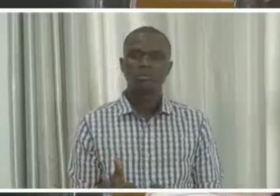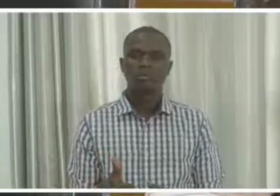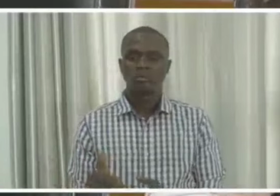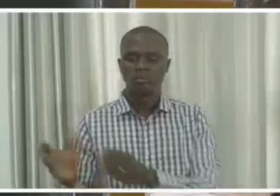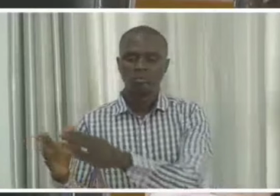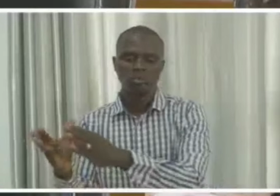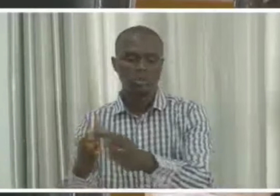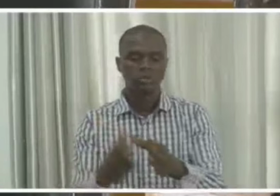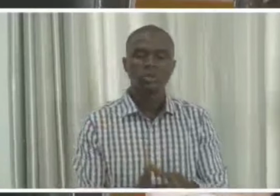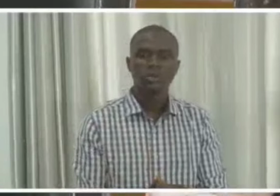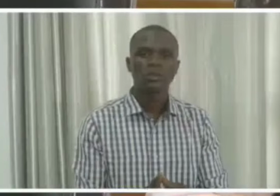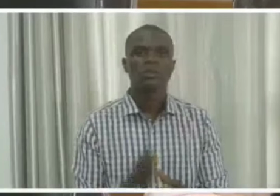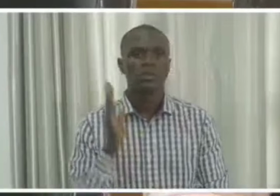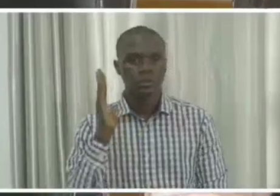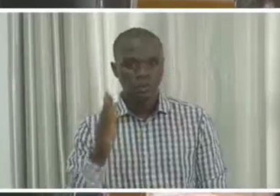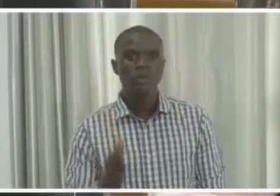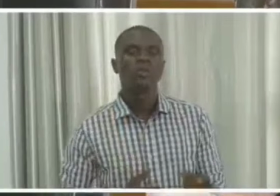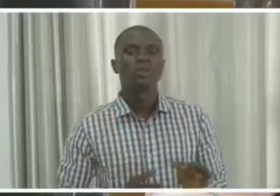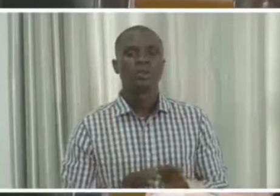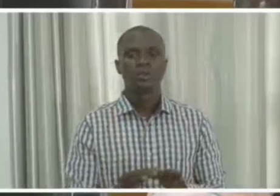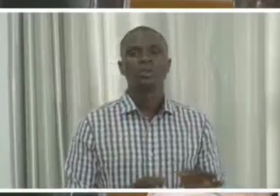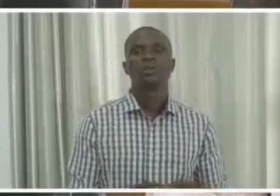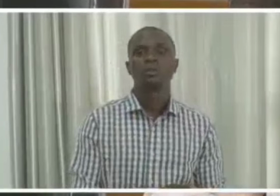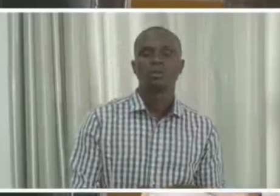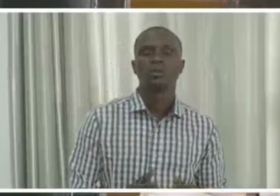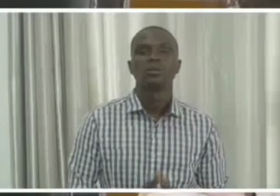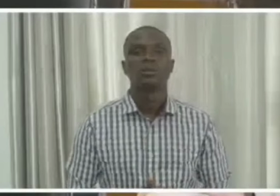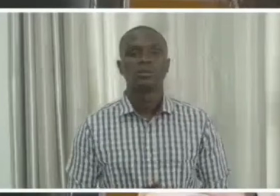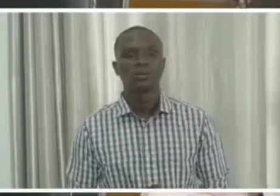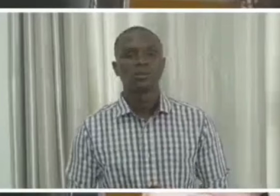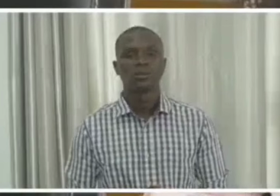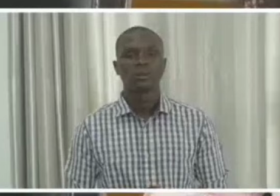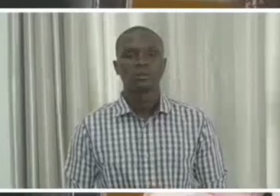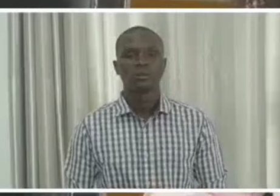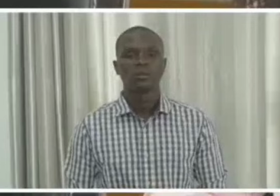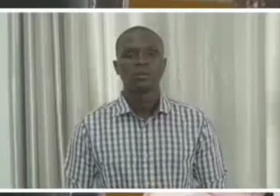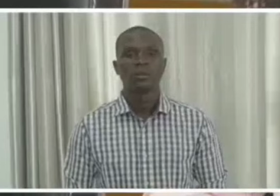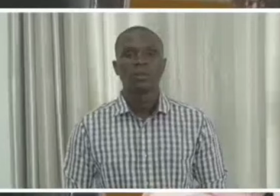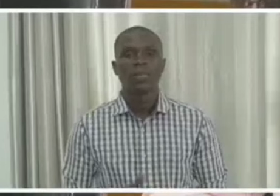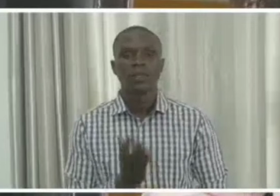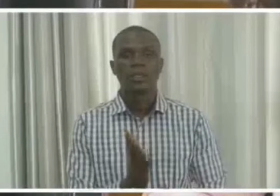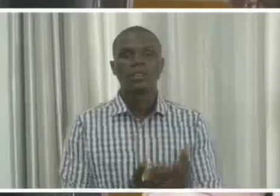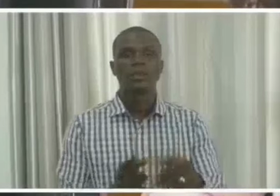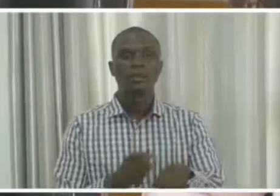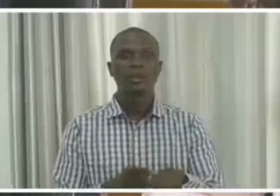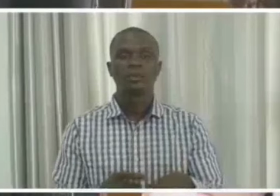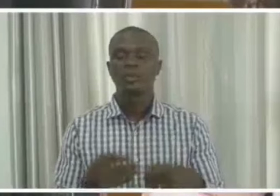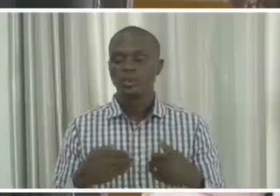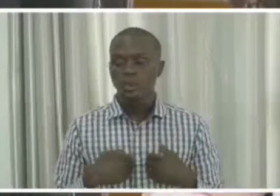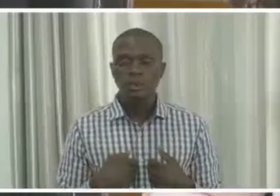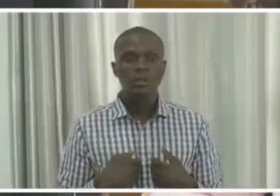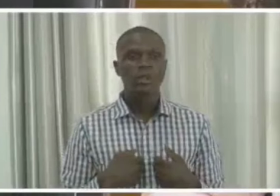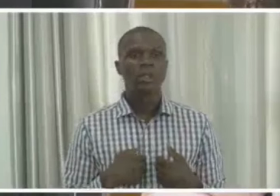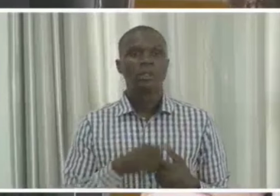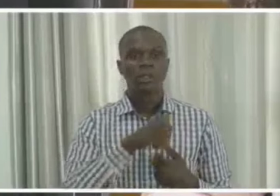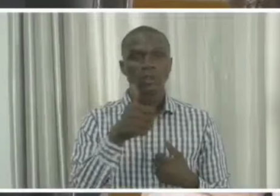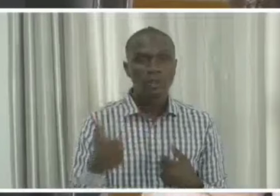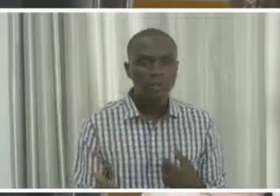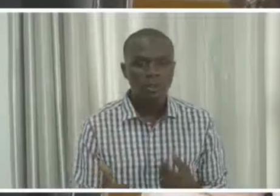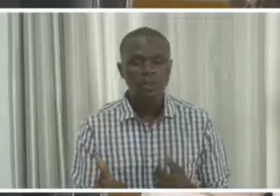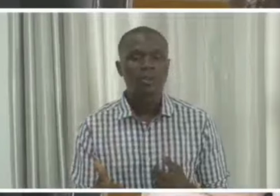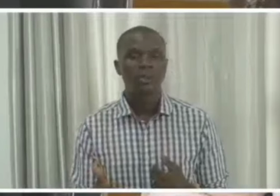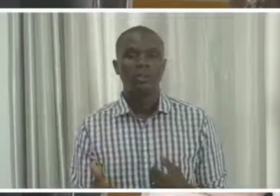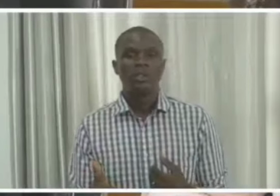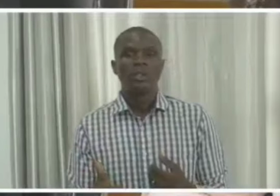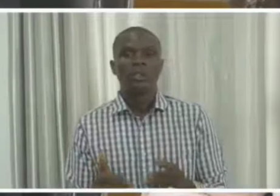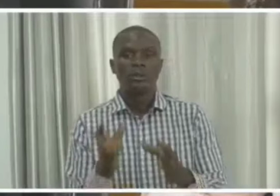colleague minister then go explain to now the side events then where they go, whether not for health, for agriculture, for environment, for